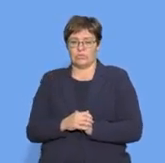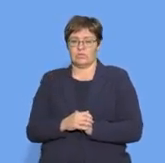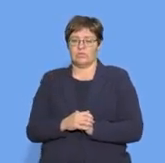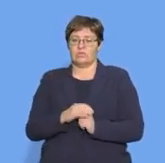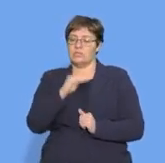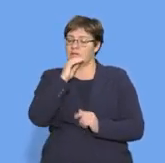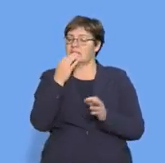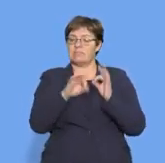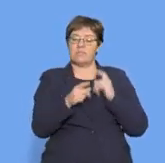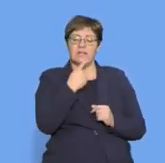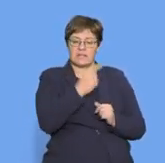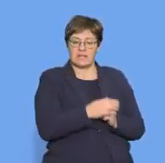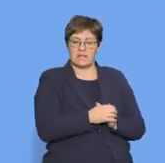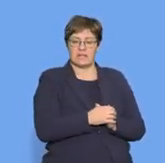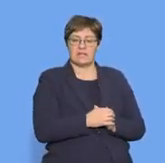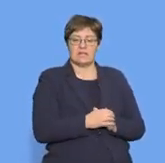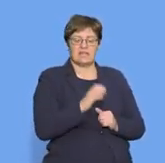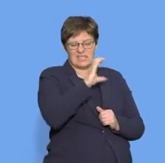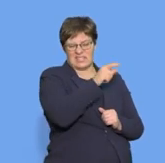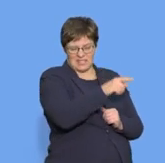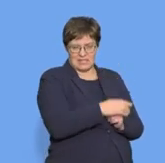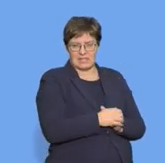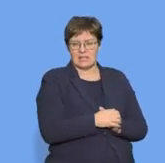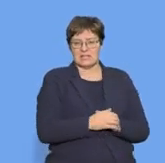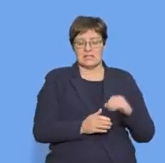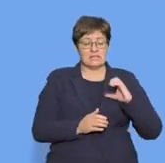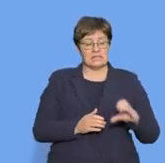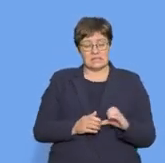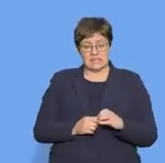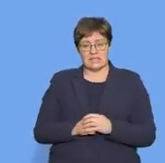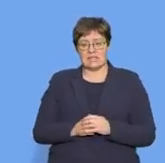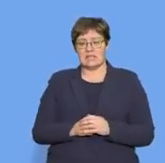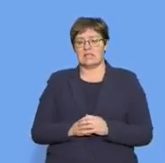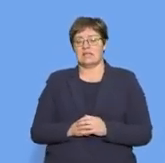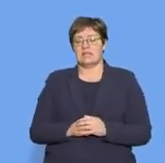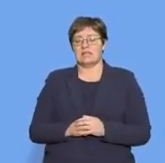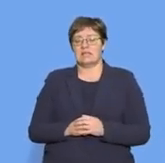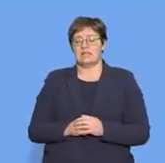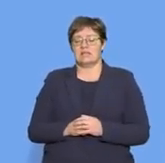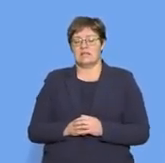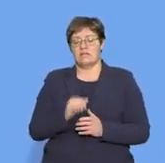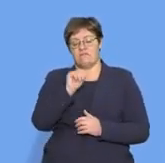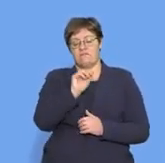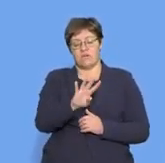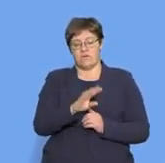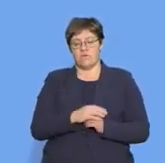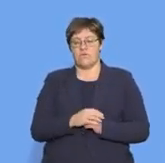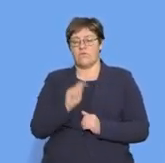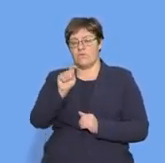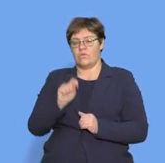2. So in simple terms, I will just say C now, right? In simple terms, our center will just be